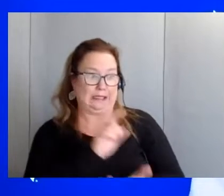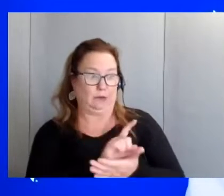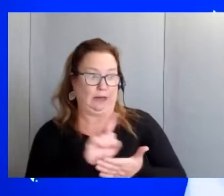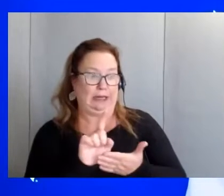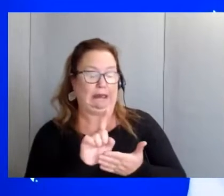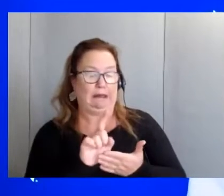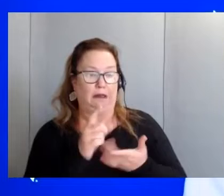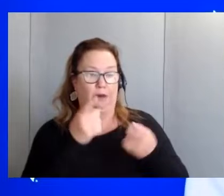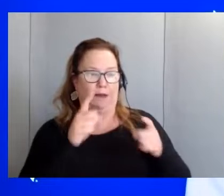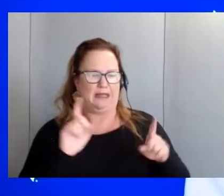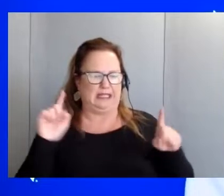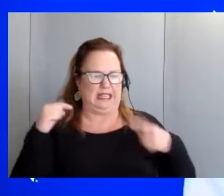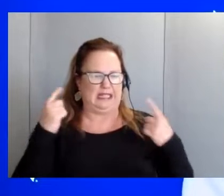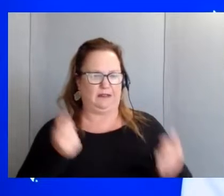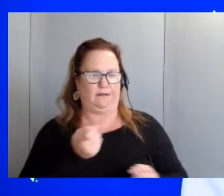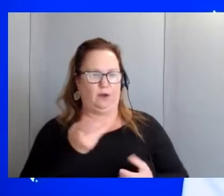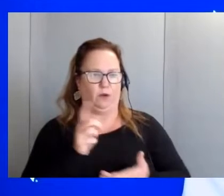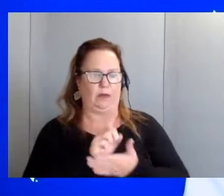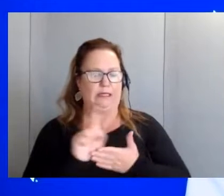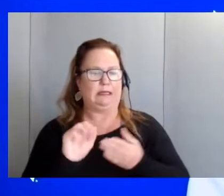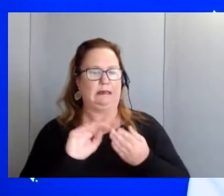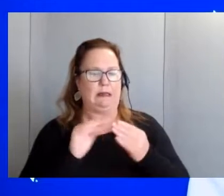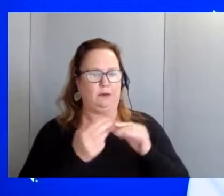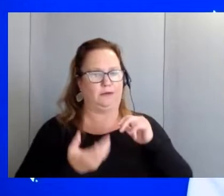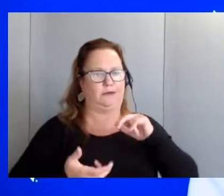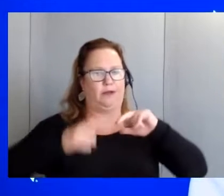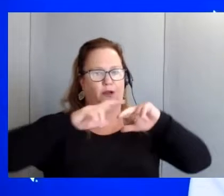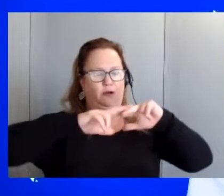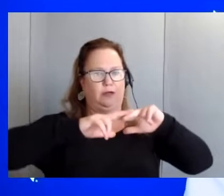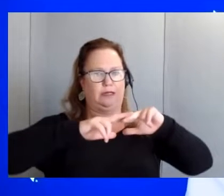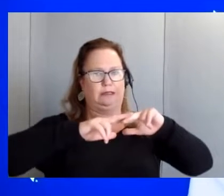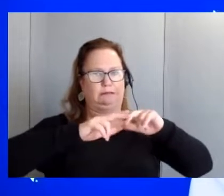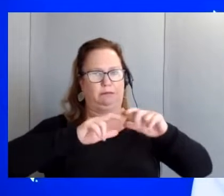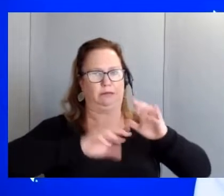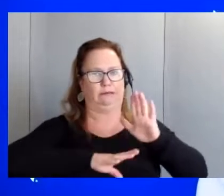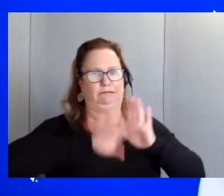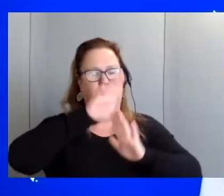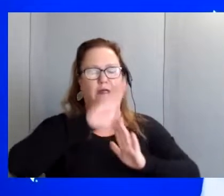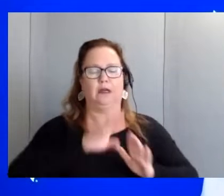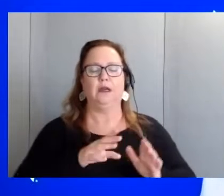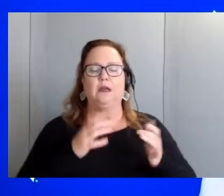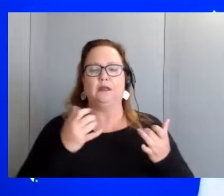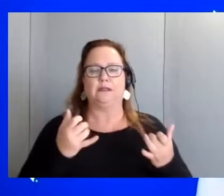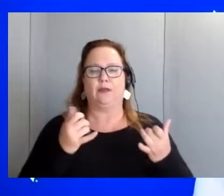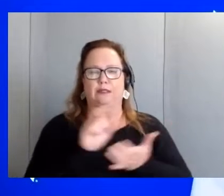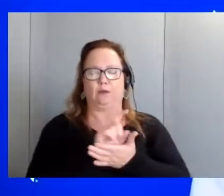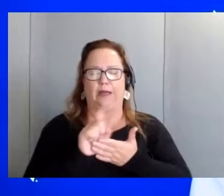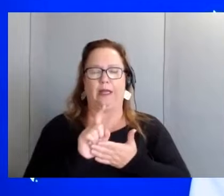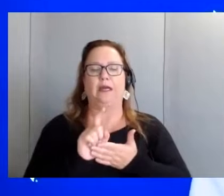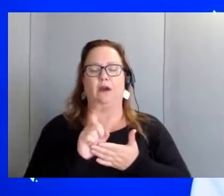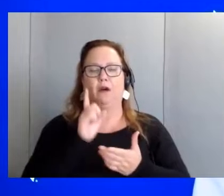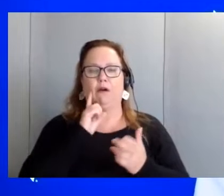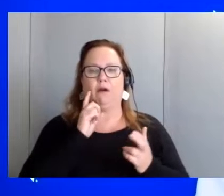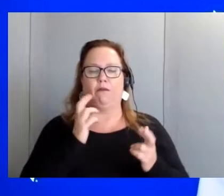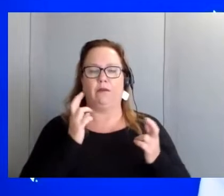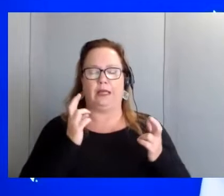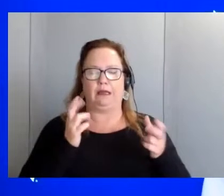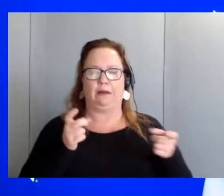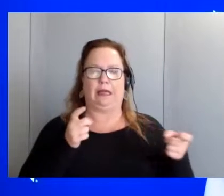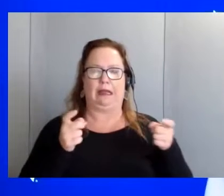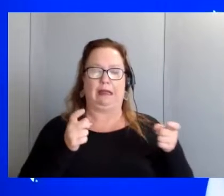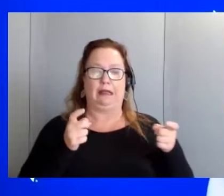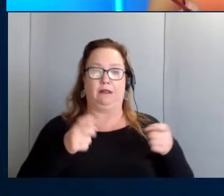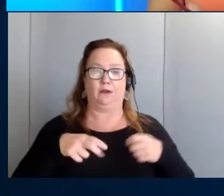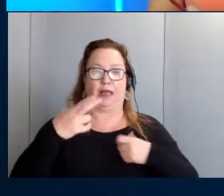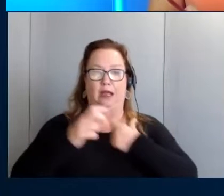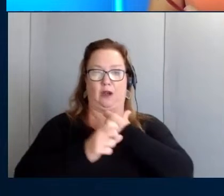few weeks, the cases have grown fairly exponentially. So hopefully we can get a handle on this and really get those high-risk people